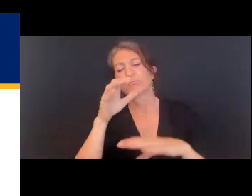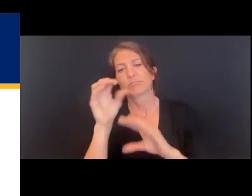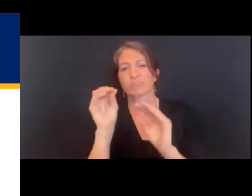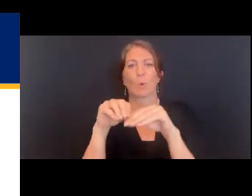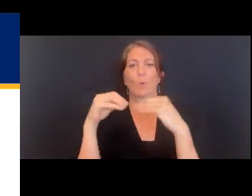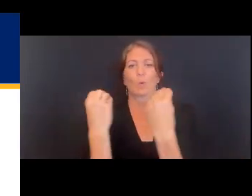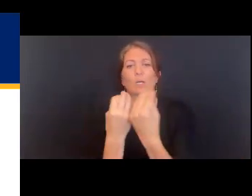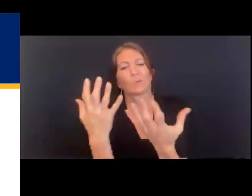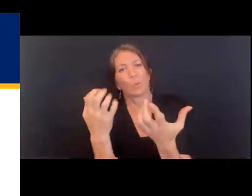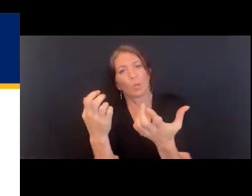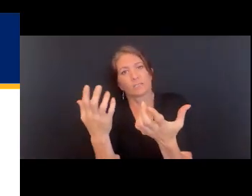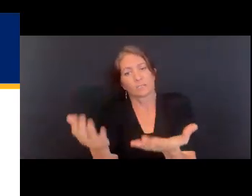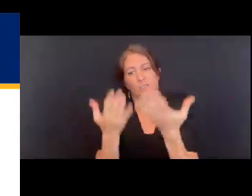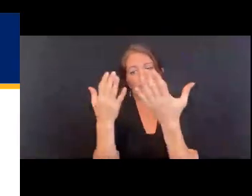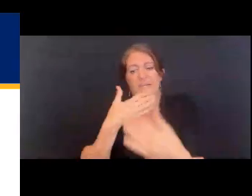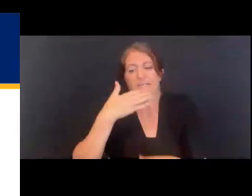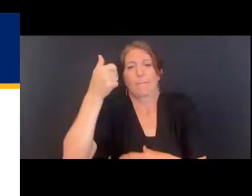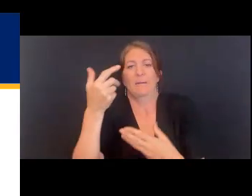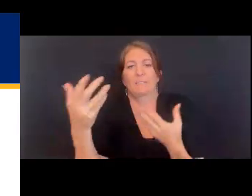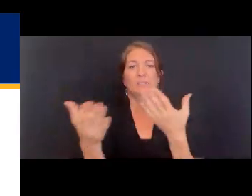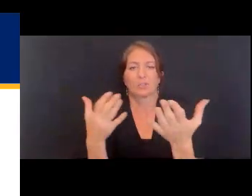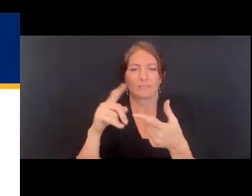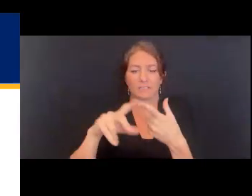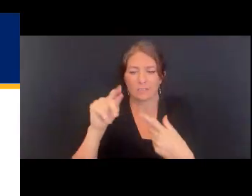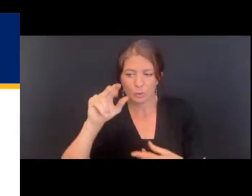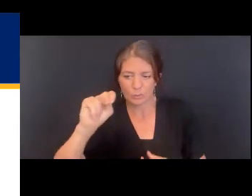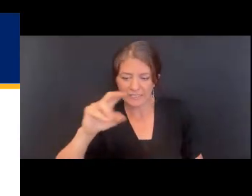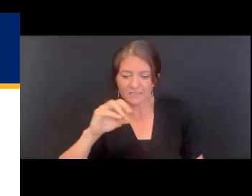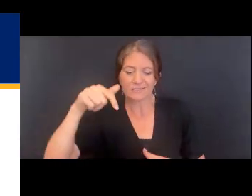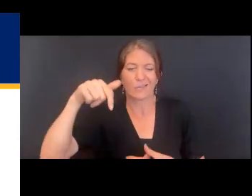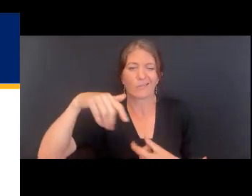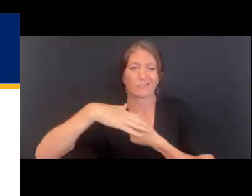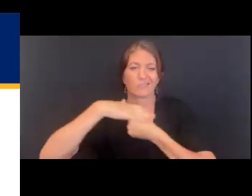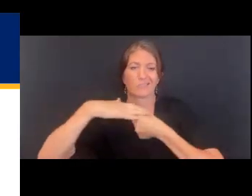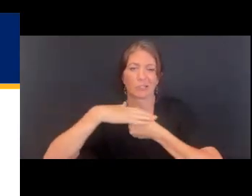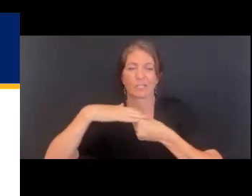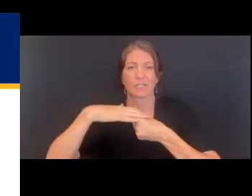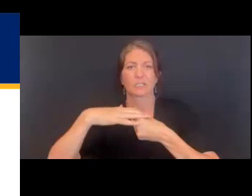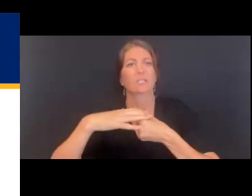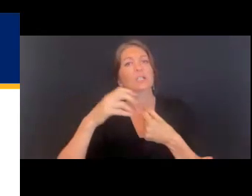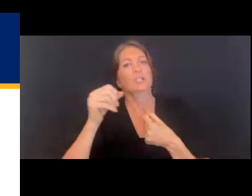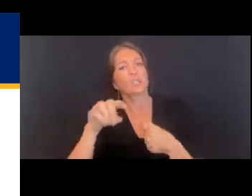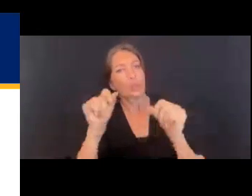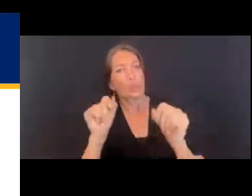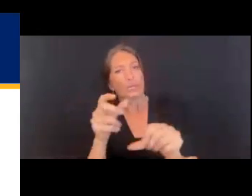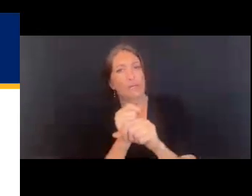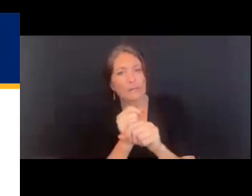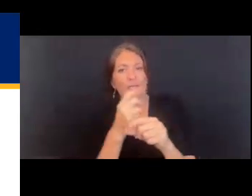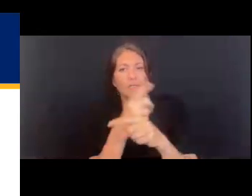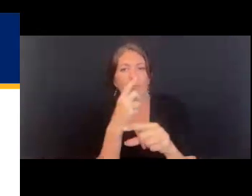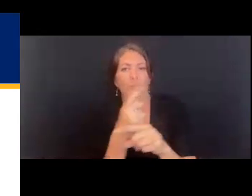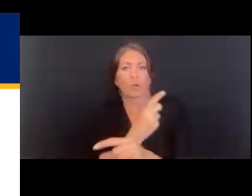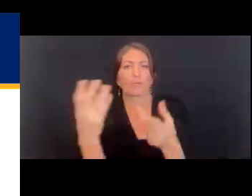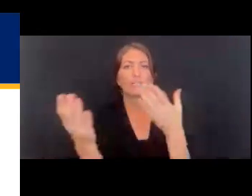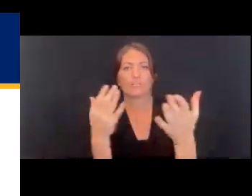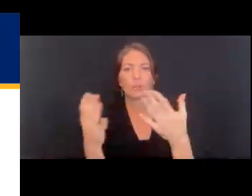to Kansans in our region and be able to get you the services that you need timely and in